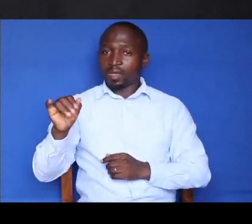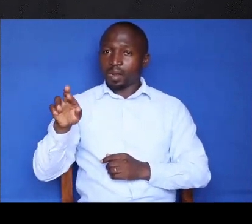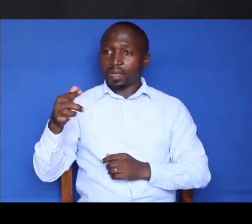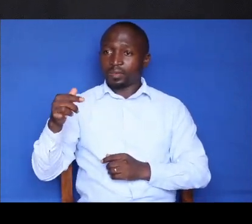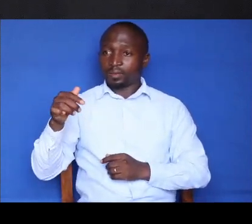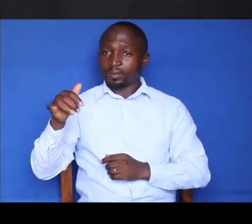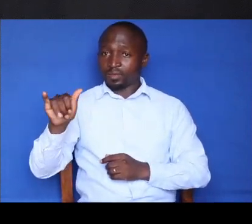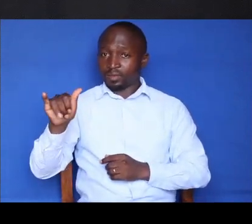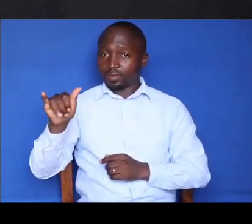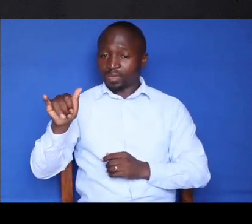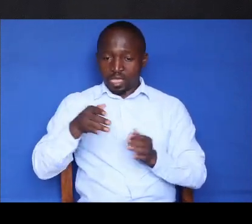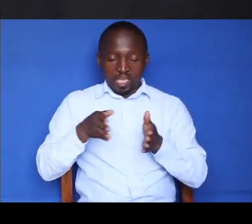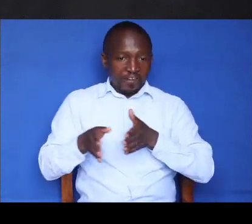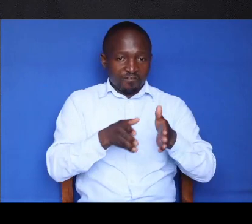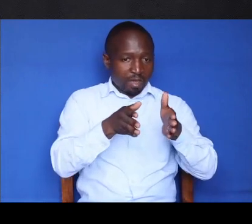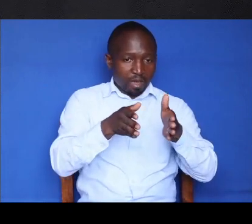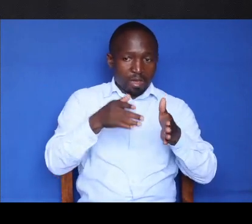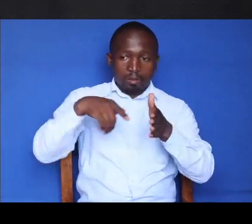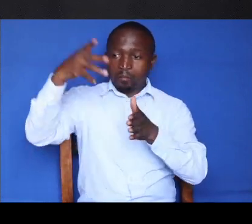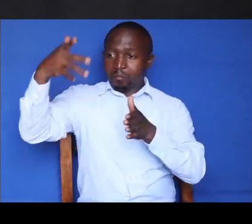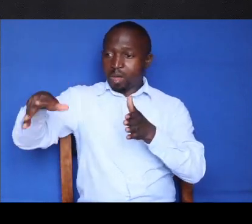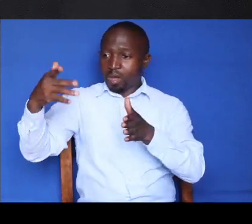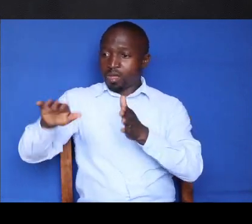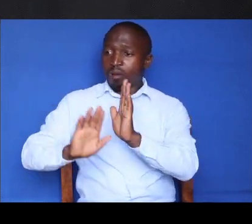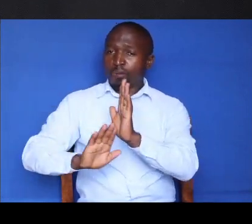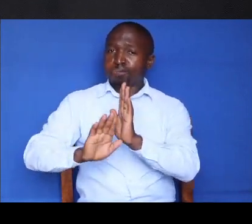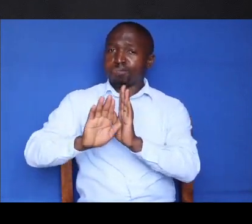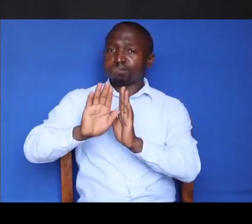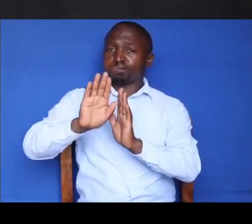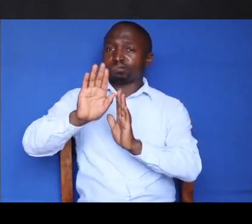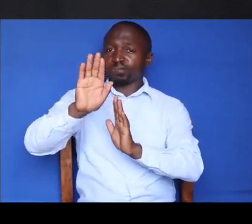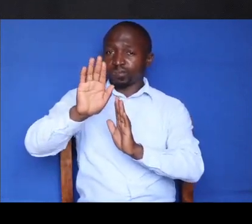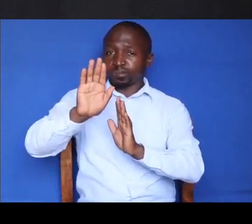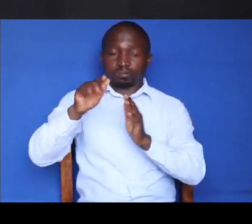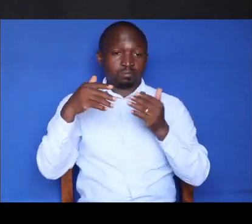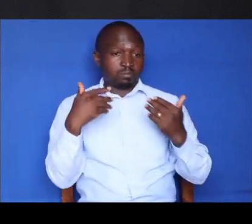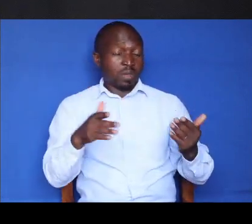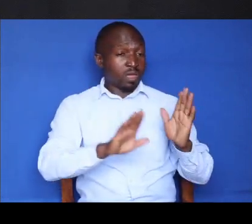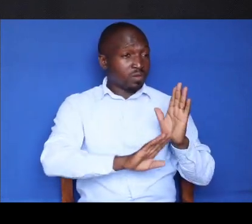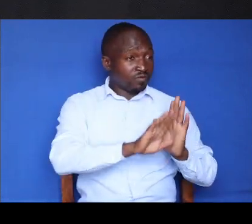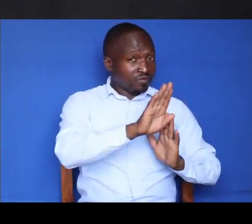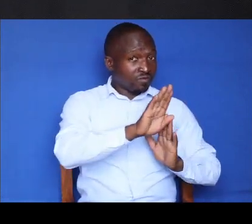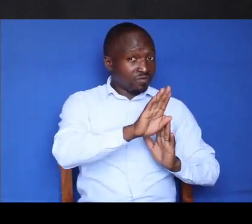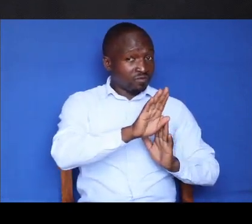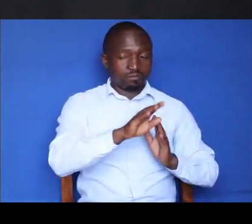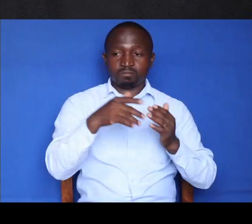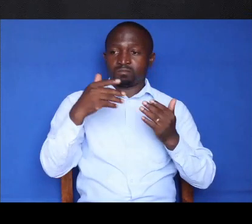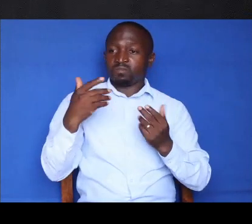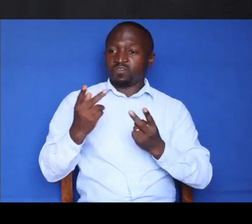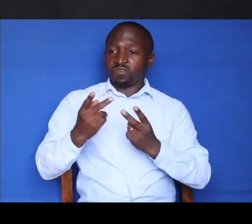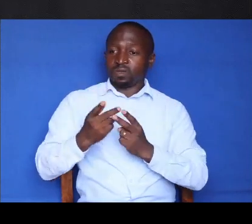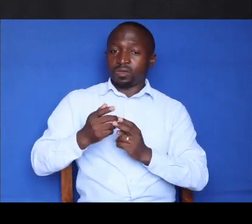river. Now, in the pirate river, volume of water increases. As the volume of water